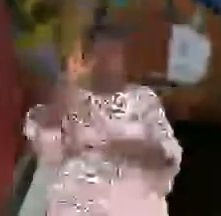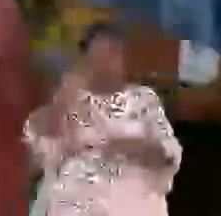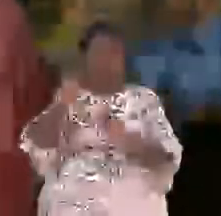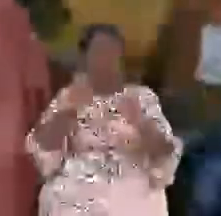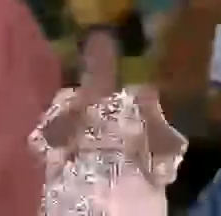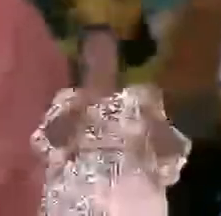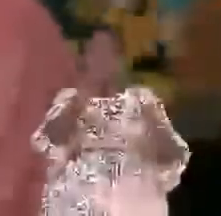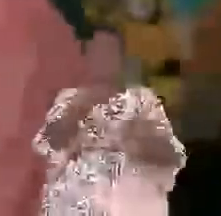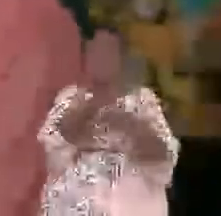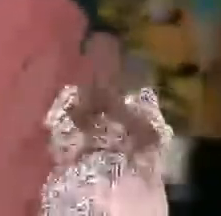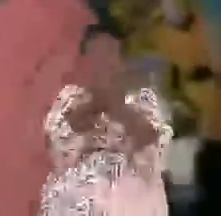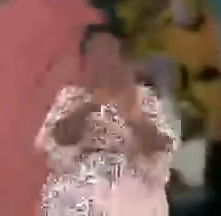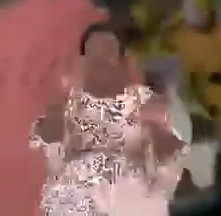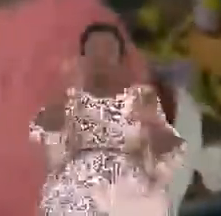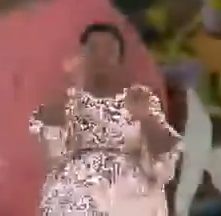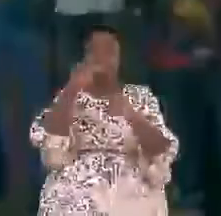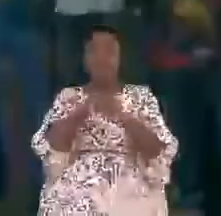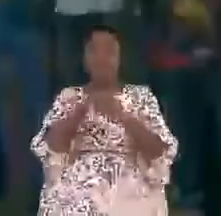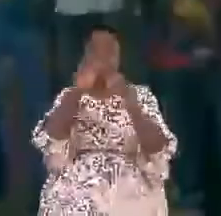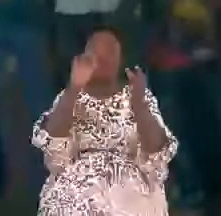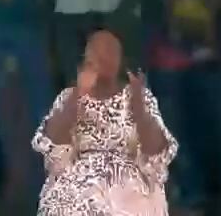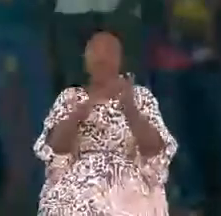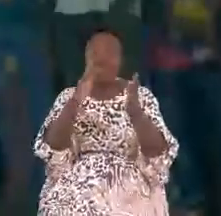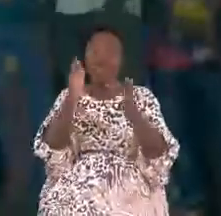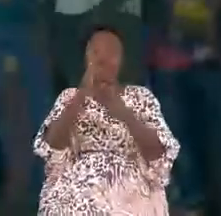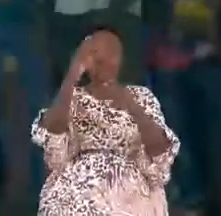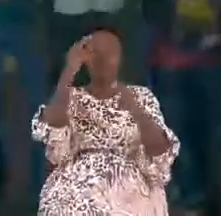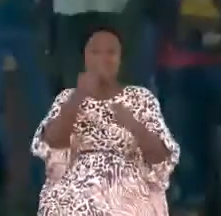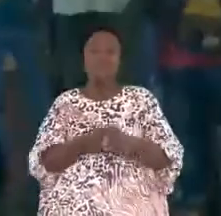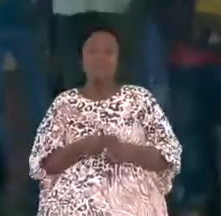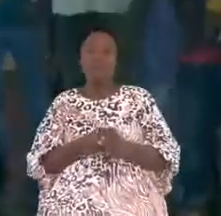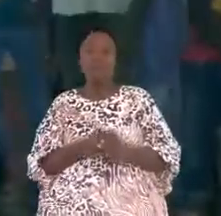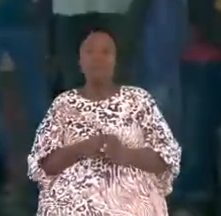free in jesus name